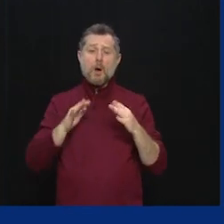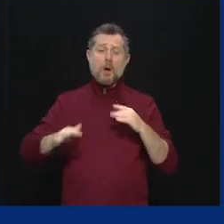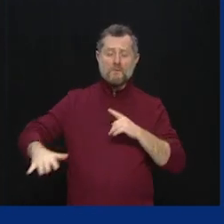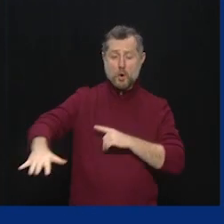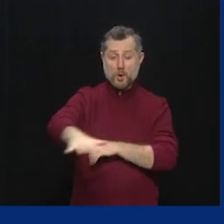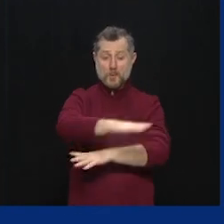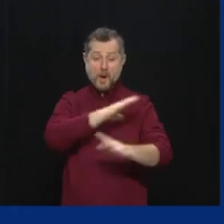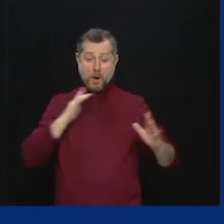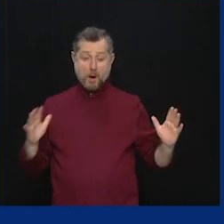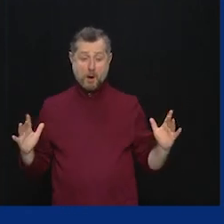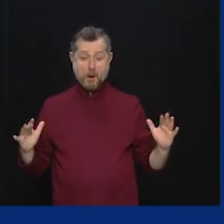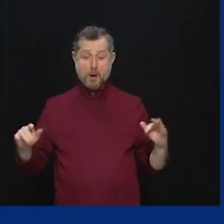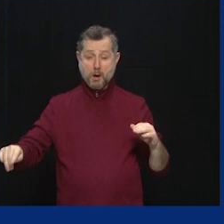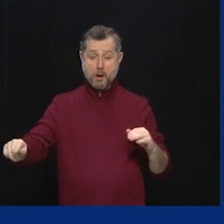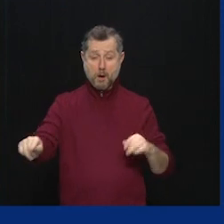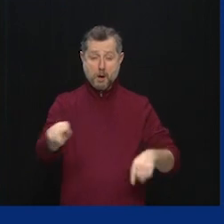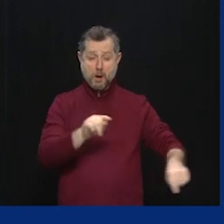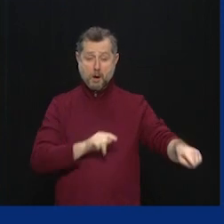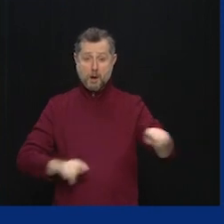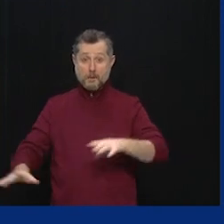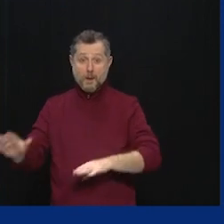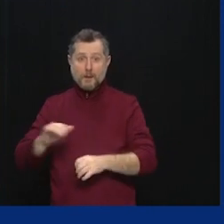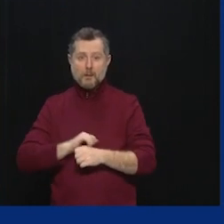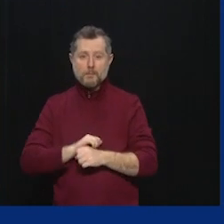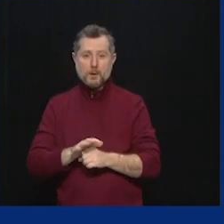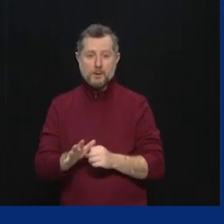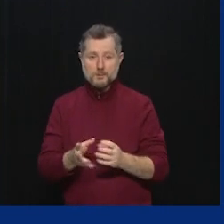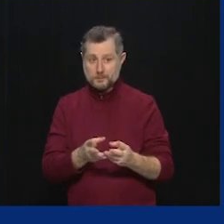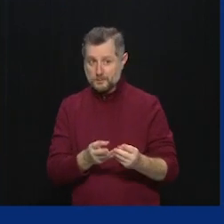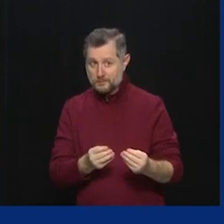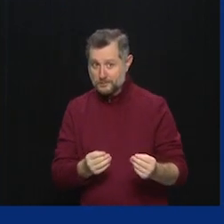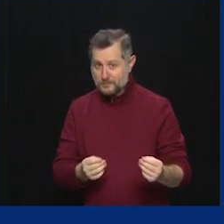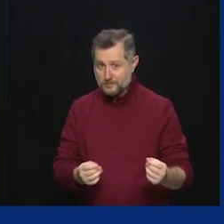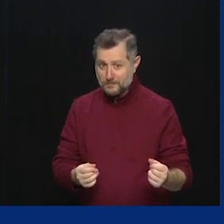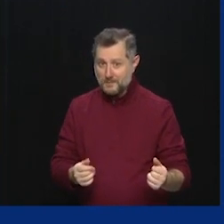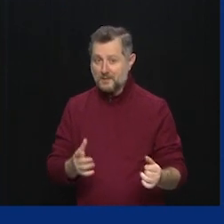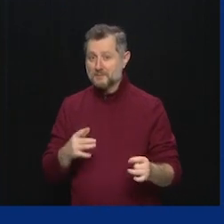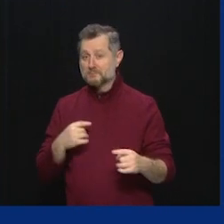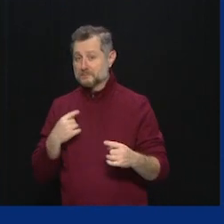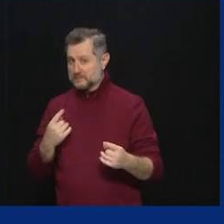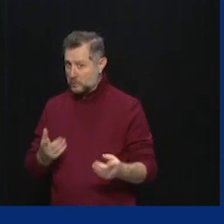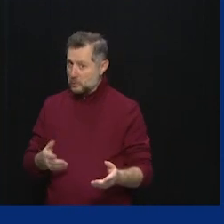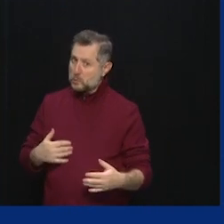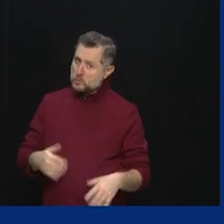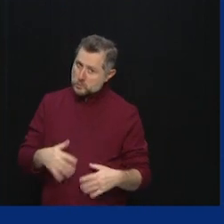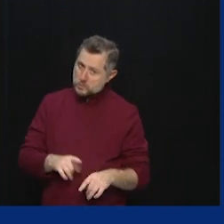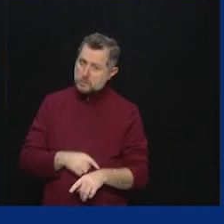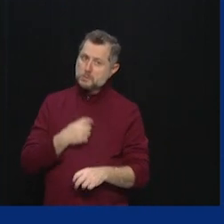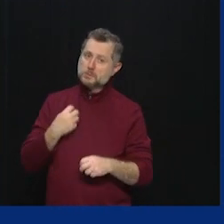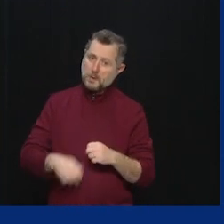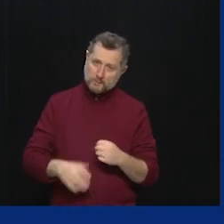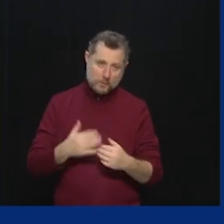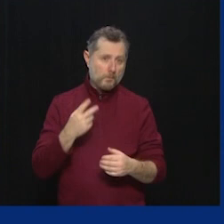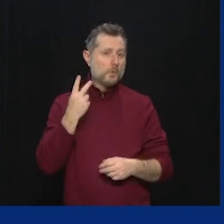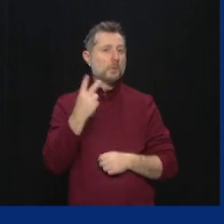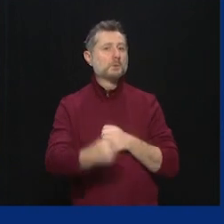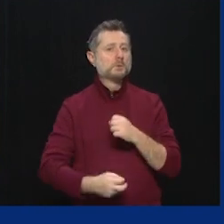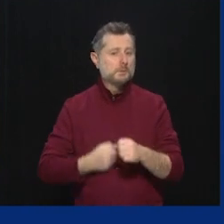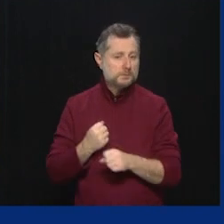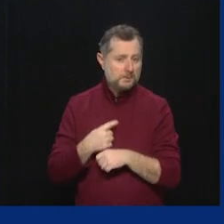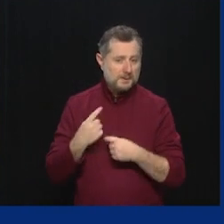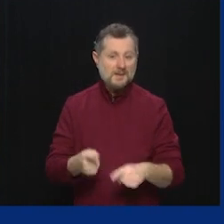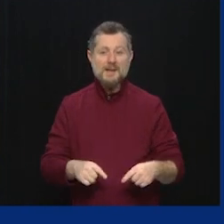out of this pandemic, and it's been a long, dark, almost 2 years, this is the place you want to come to